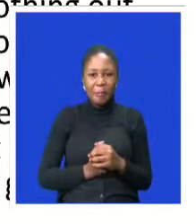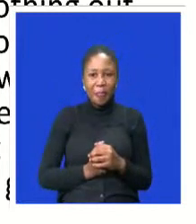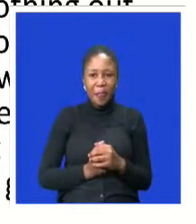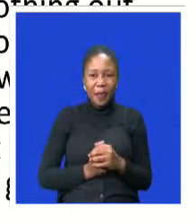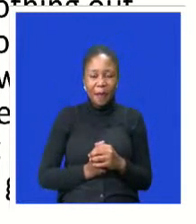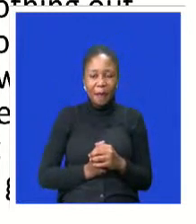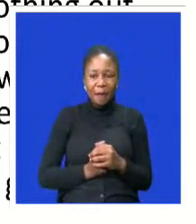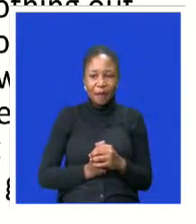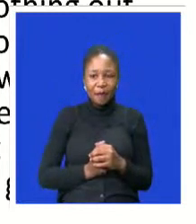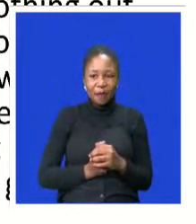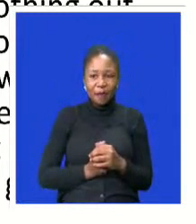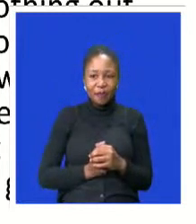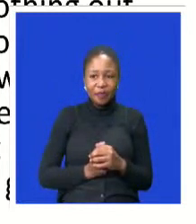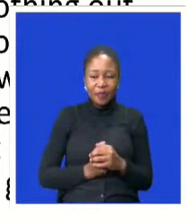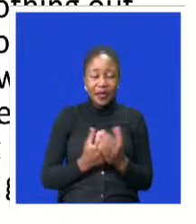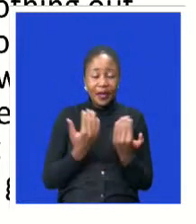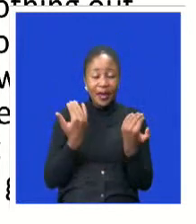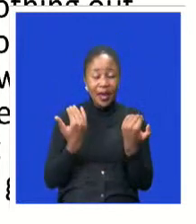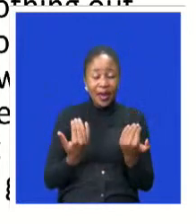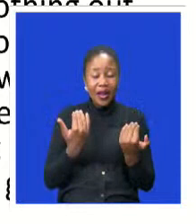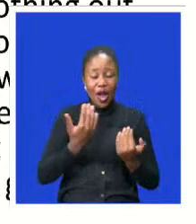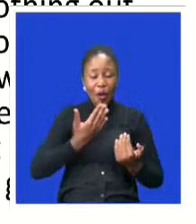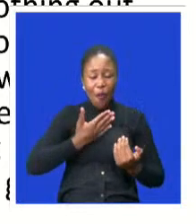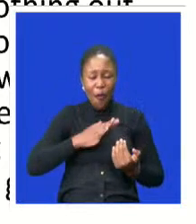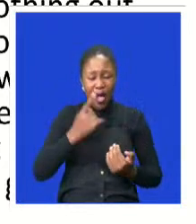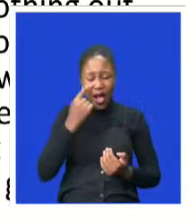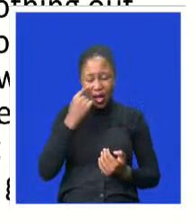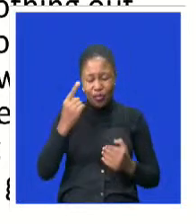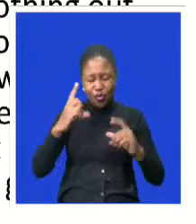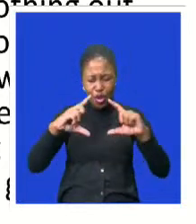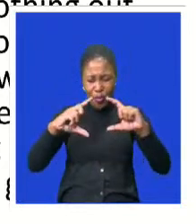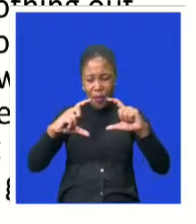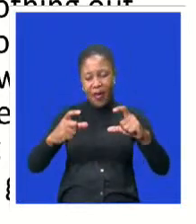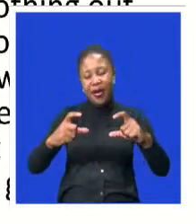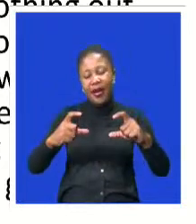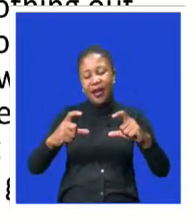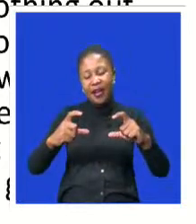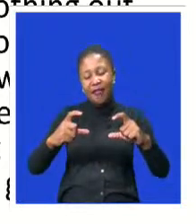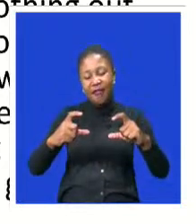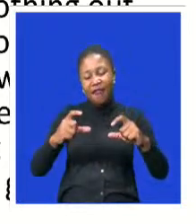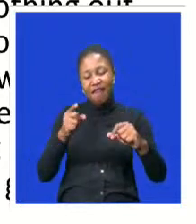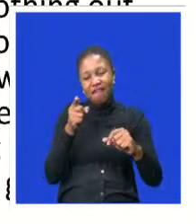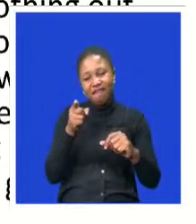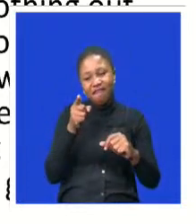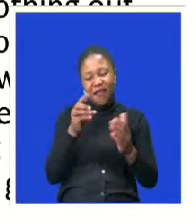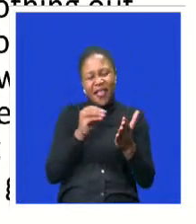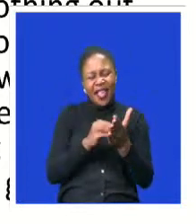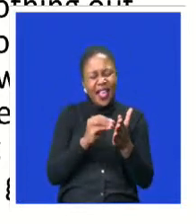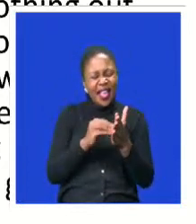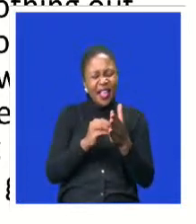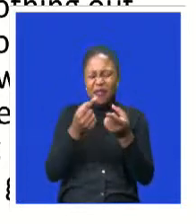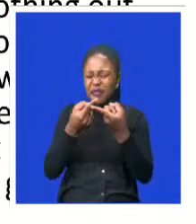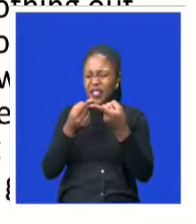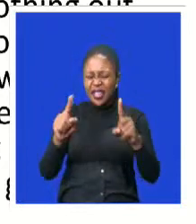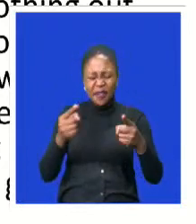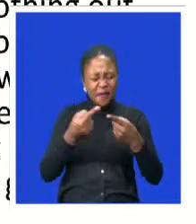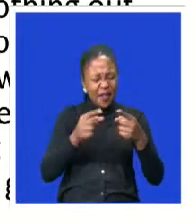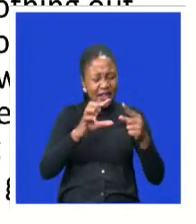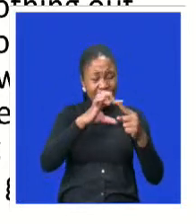let us look at the following paragraph that contains different sentences.